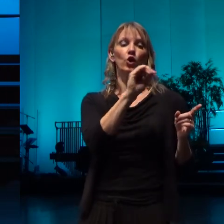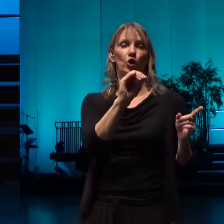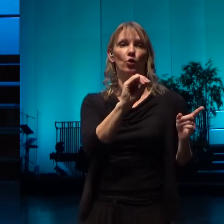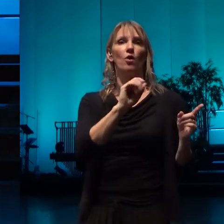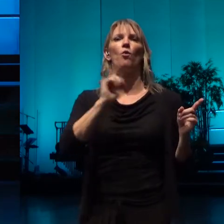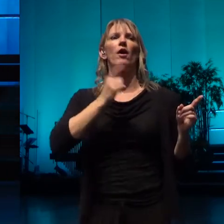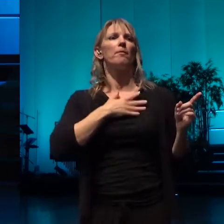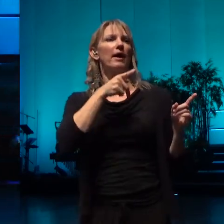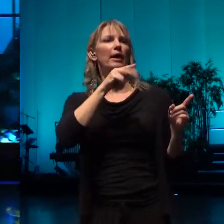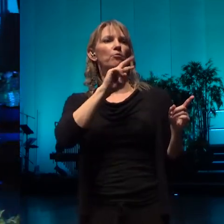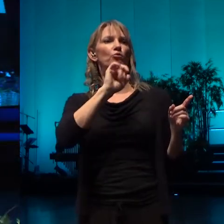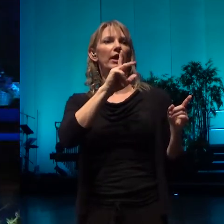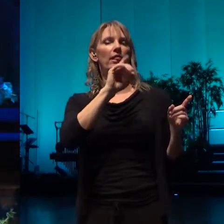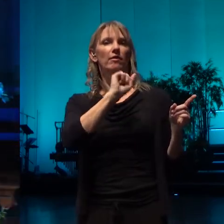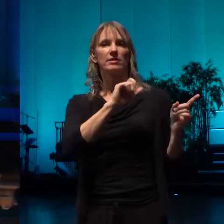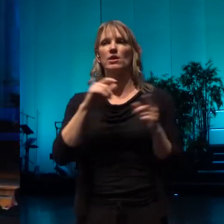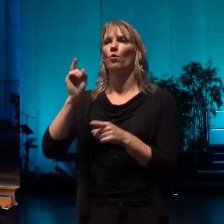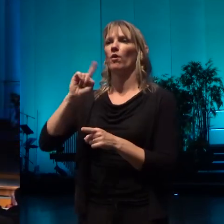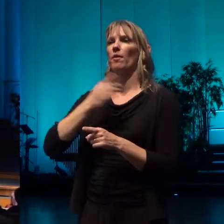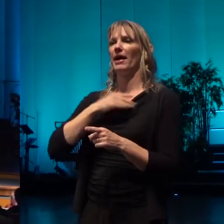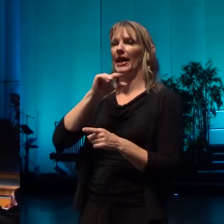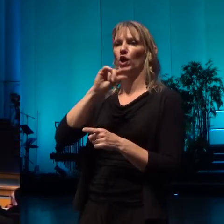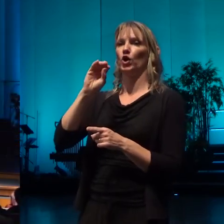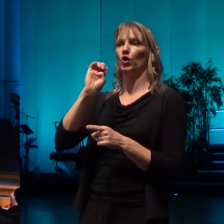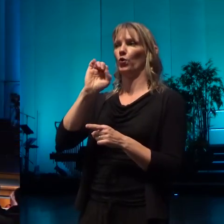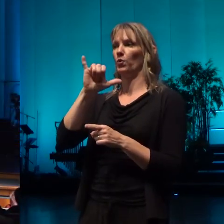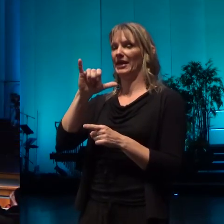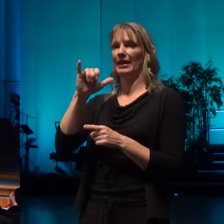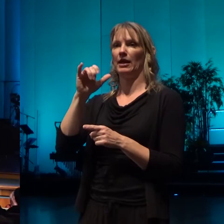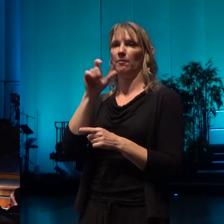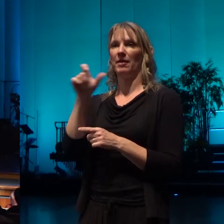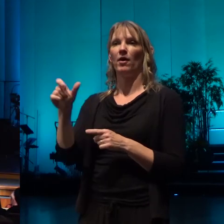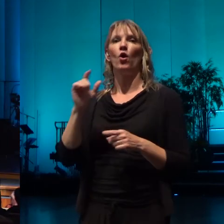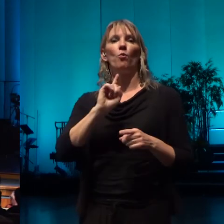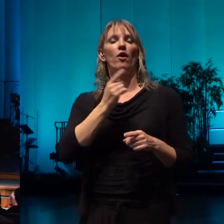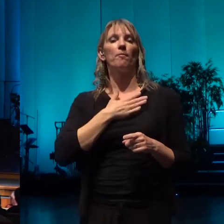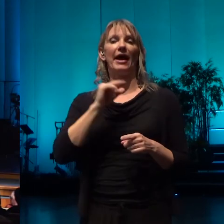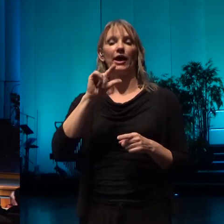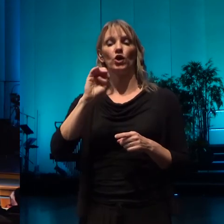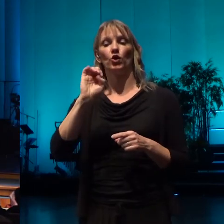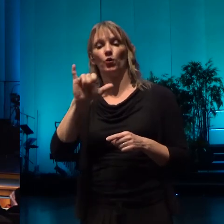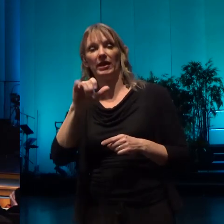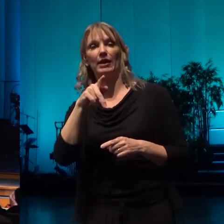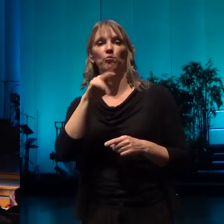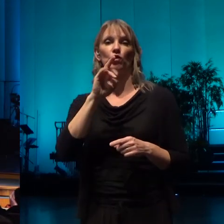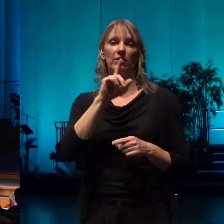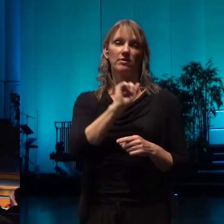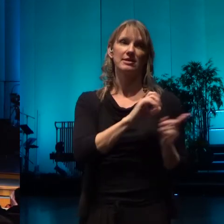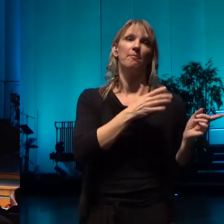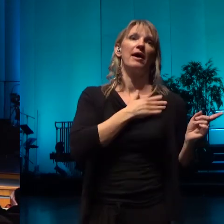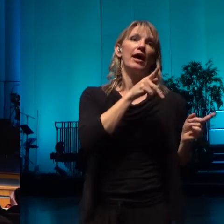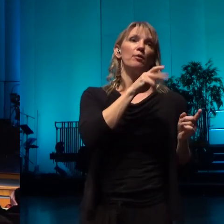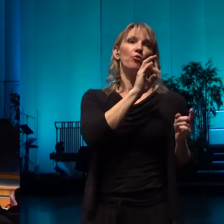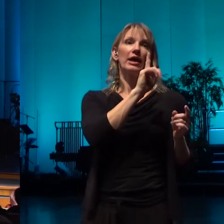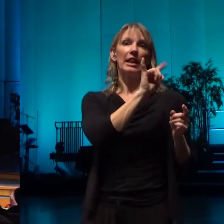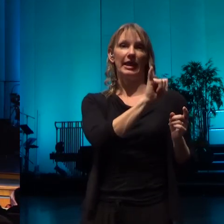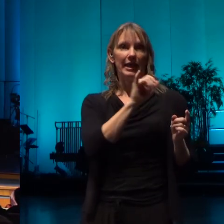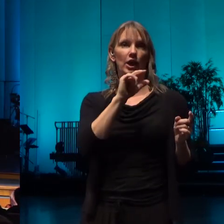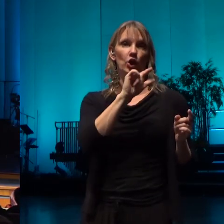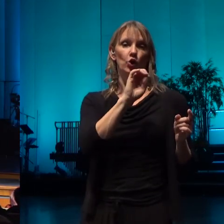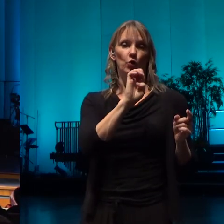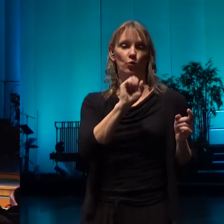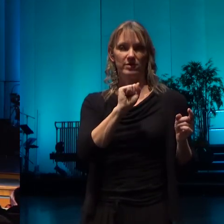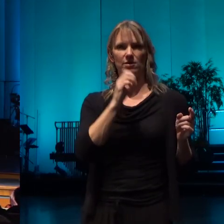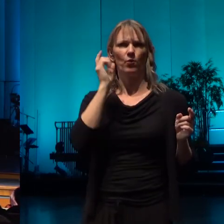prickles? Where are my gooey people? Where are my gooey prickles? And where are my prickly goos? See, we can